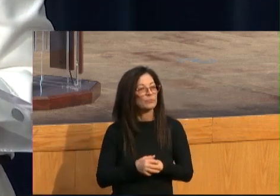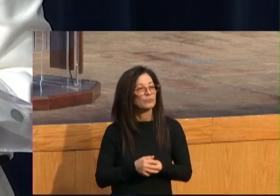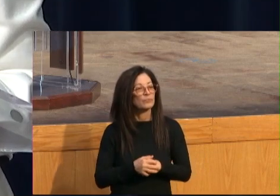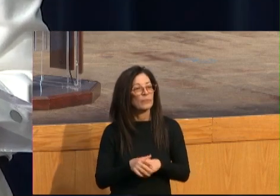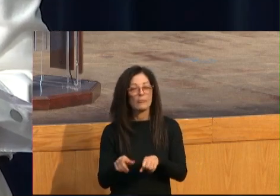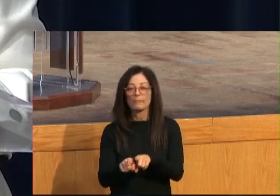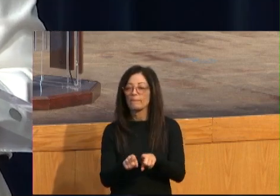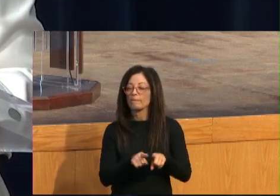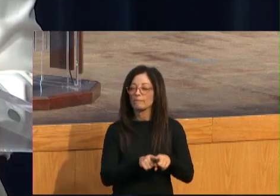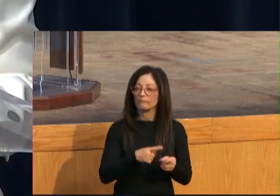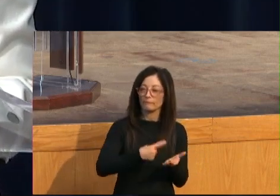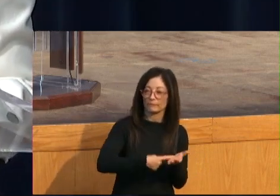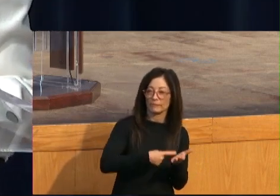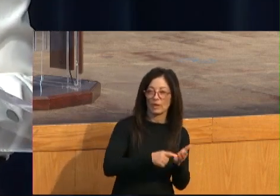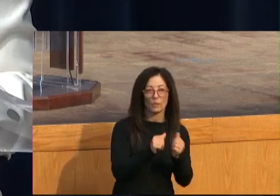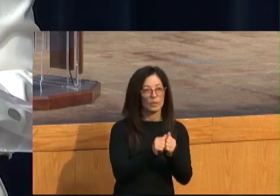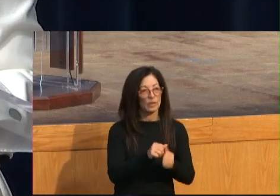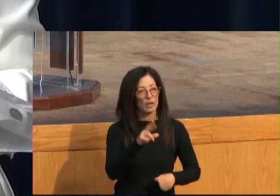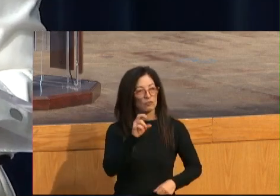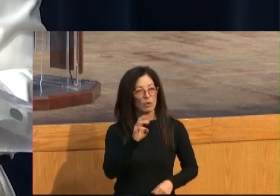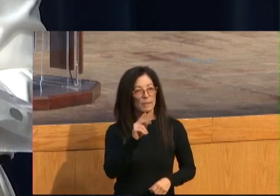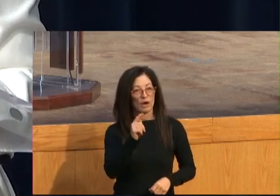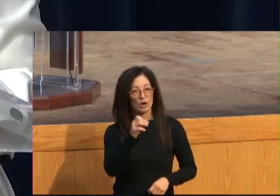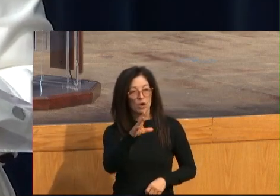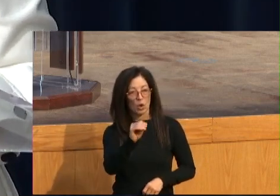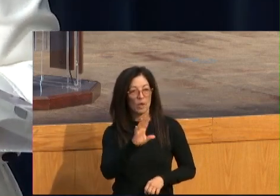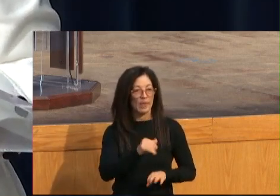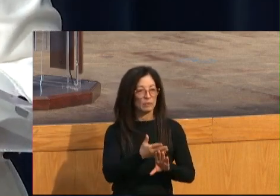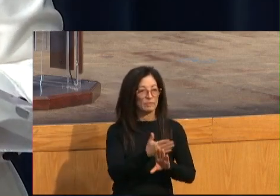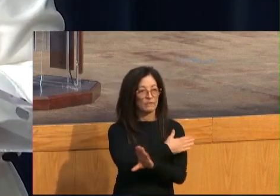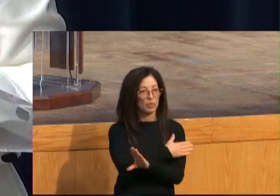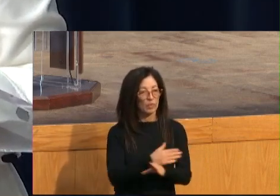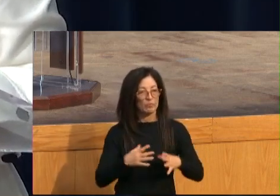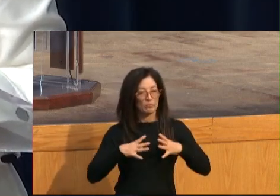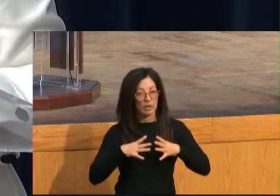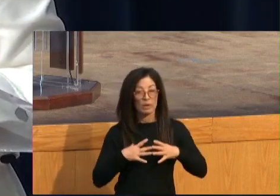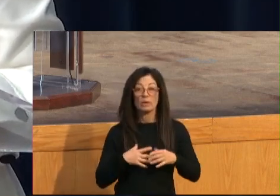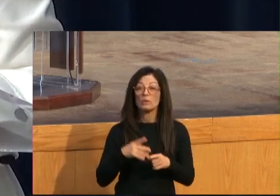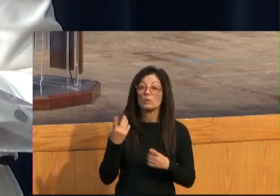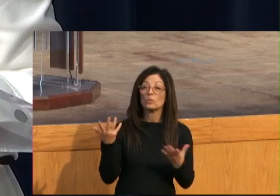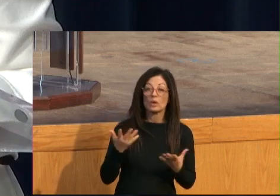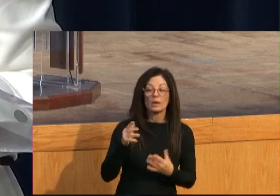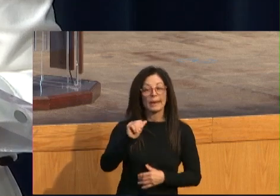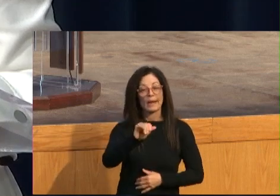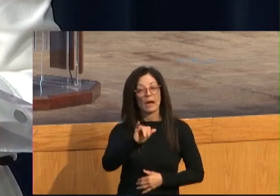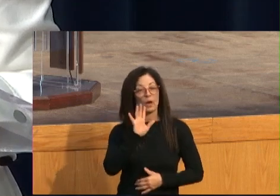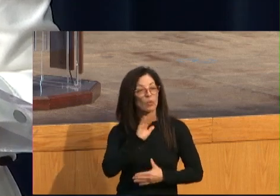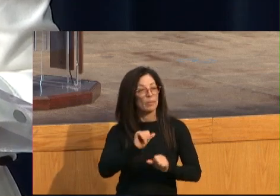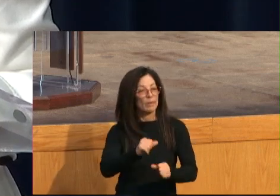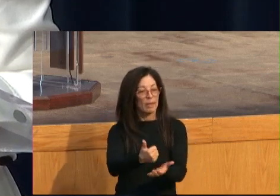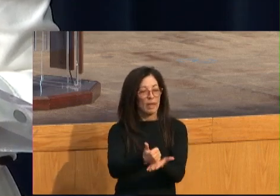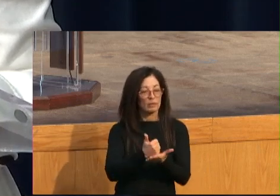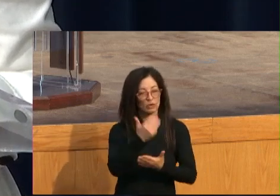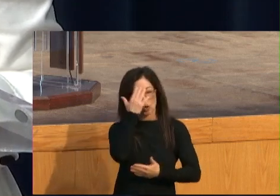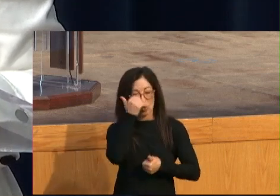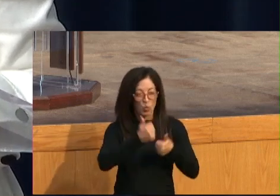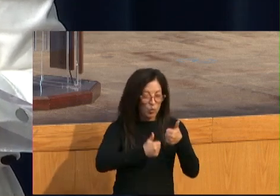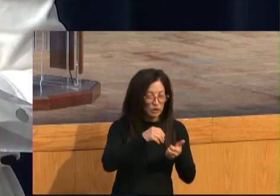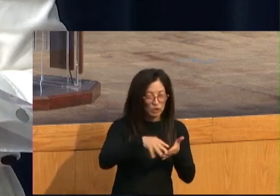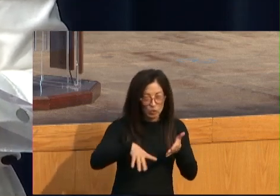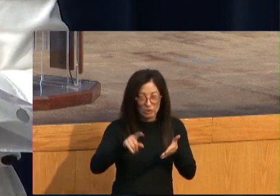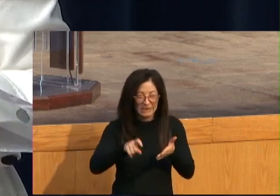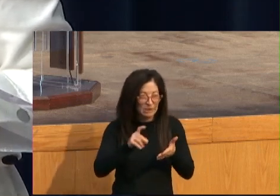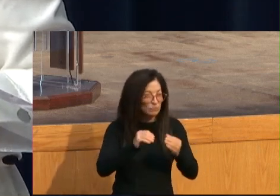as Roberto before the break. And that is that AI will be able to help us know which students to help.